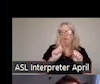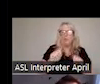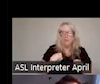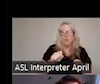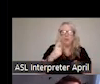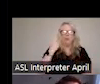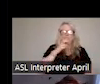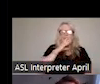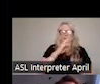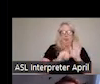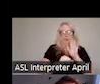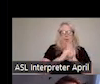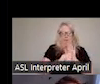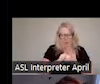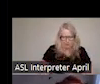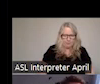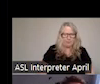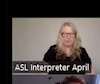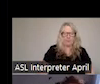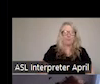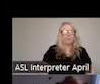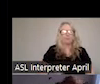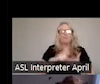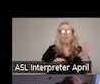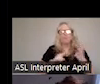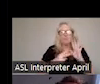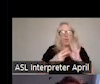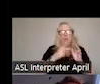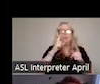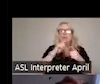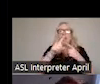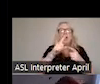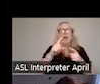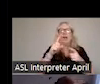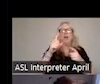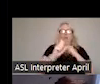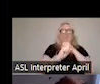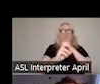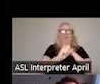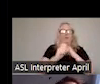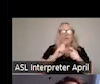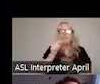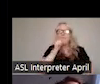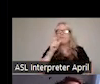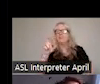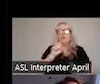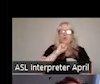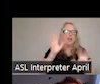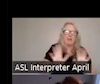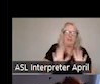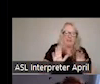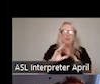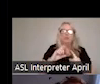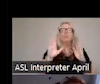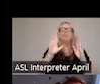articulate and identify them. So that's what I'm saying today. This isn't a pitch for, privacy or nothing. But I'm just hoping